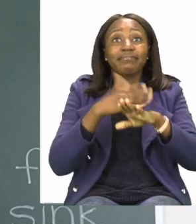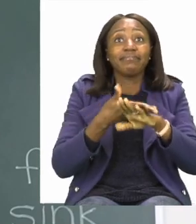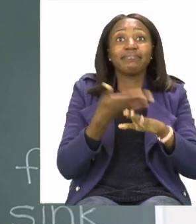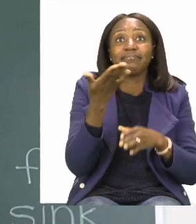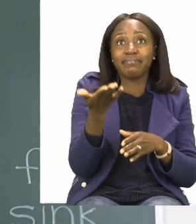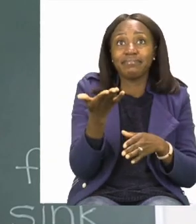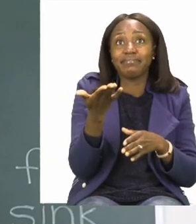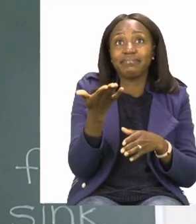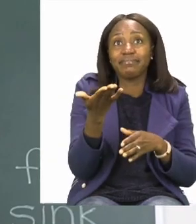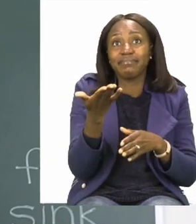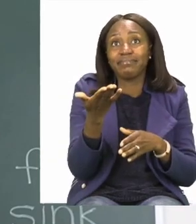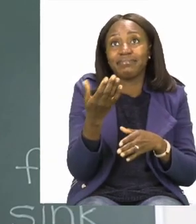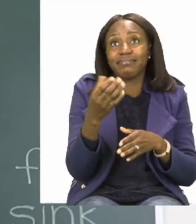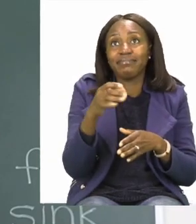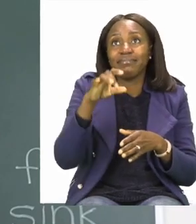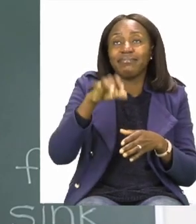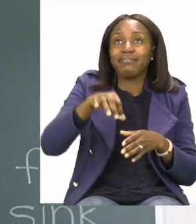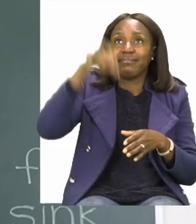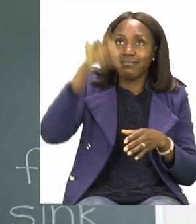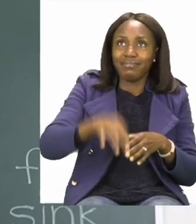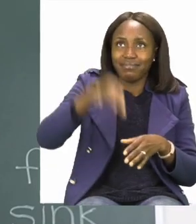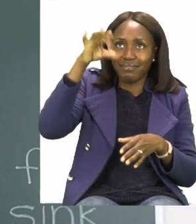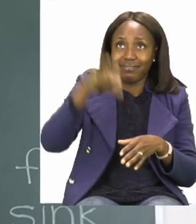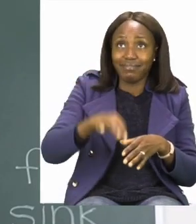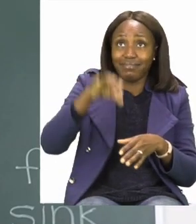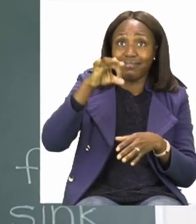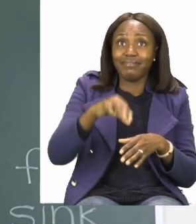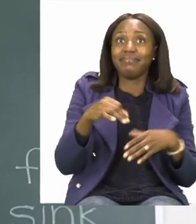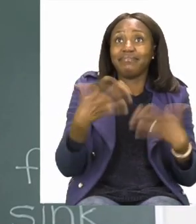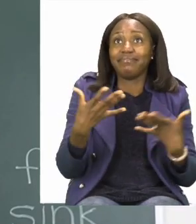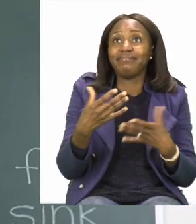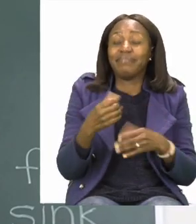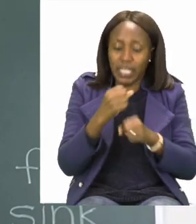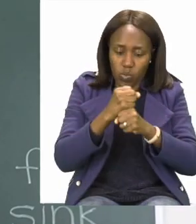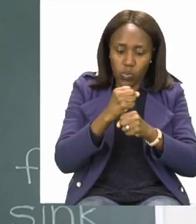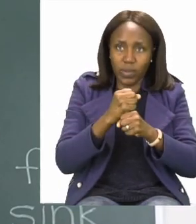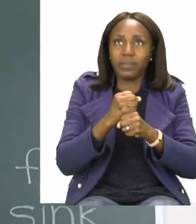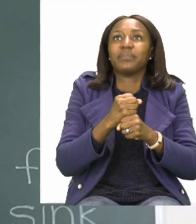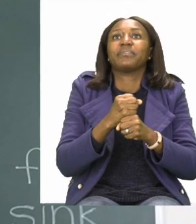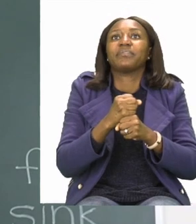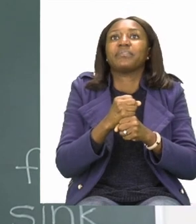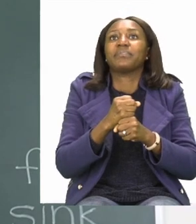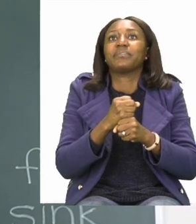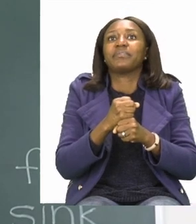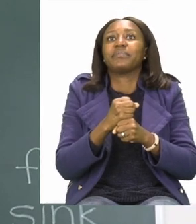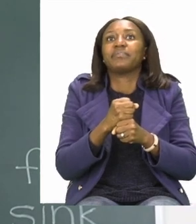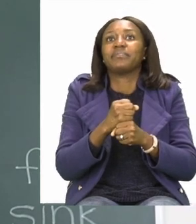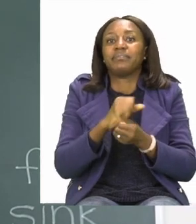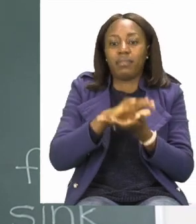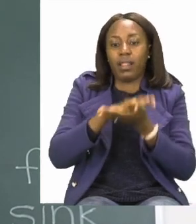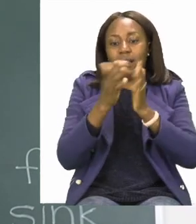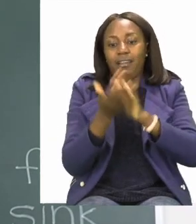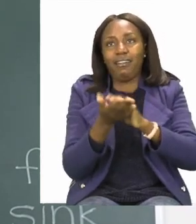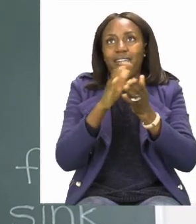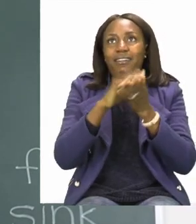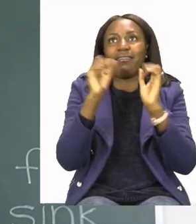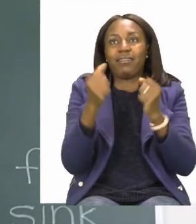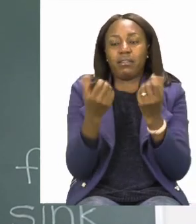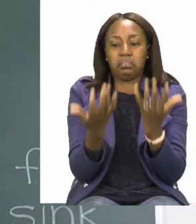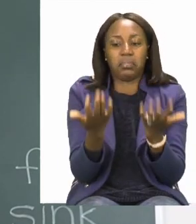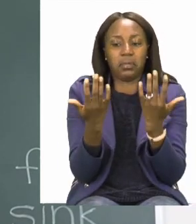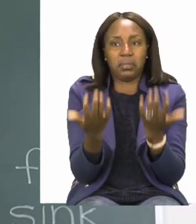hands. For example, the yo-yo is a solid because I can hold it in my hands.